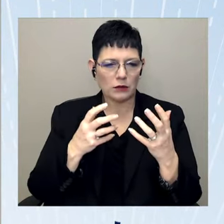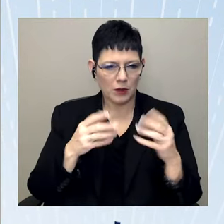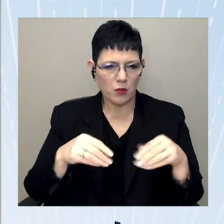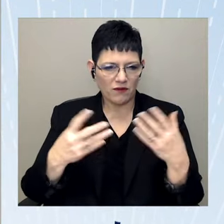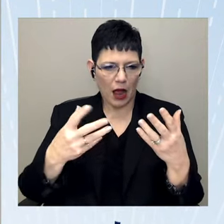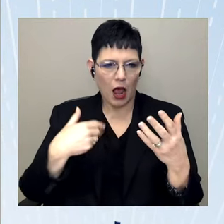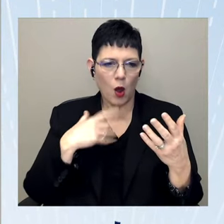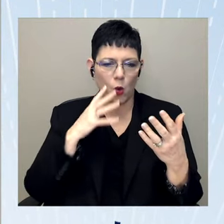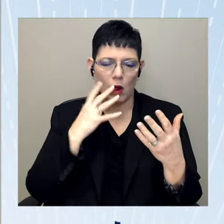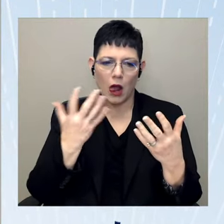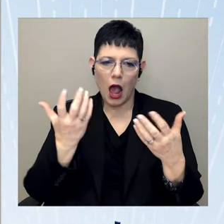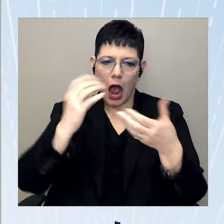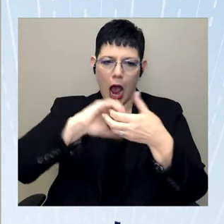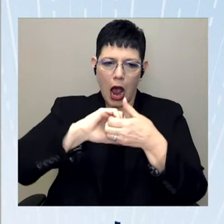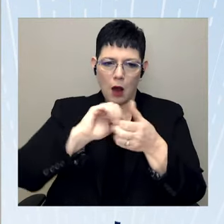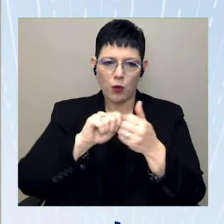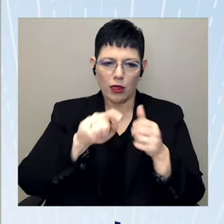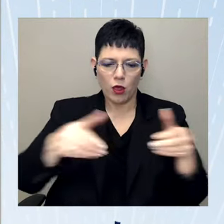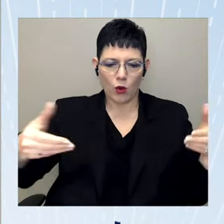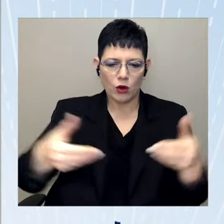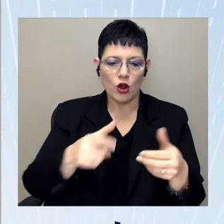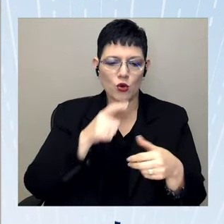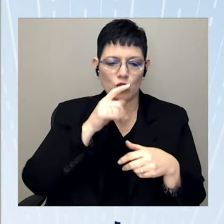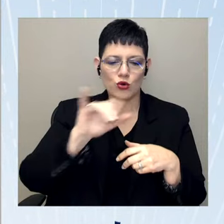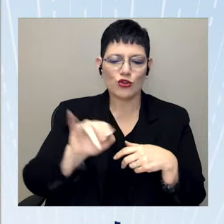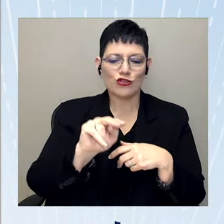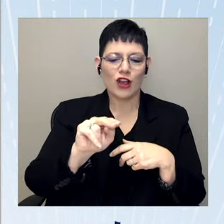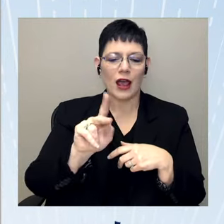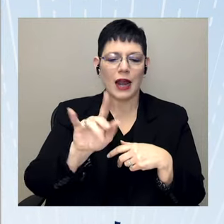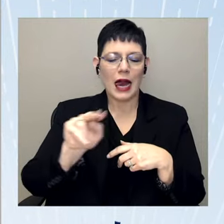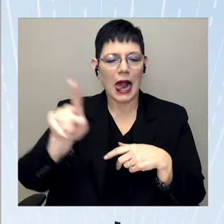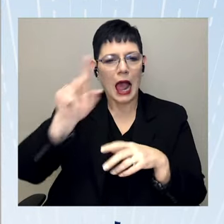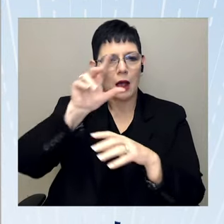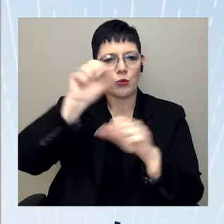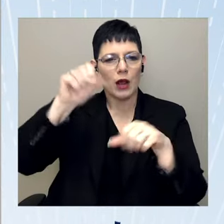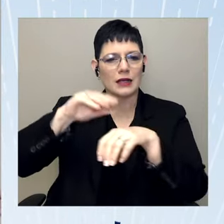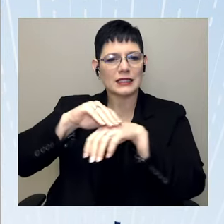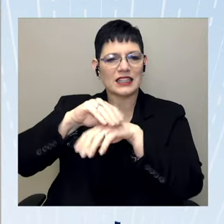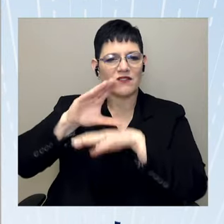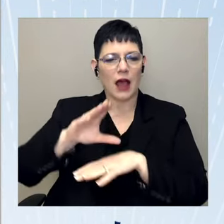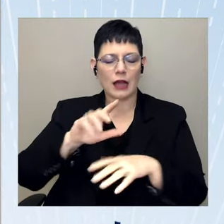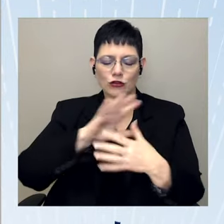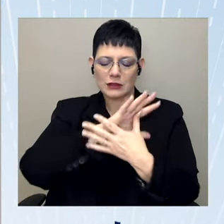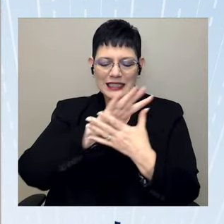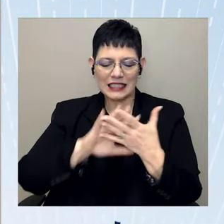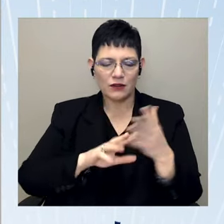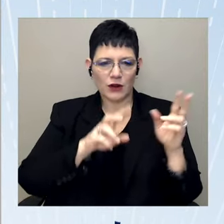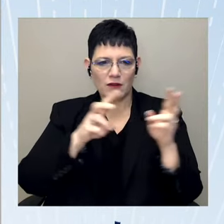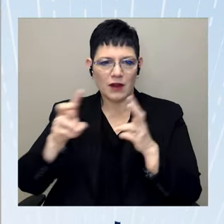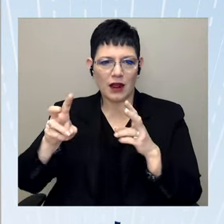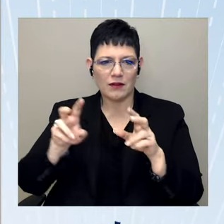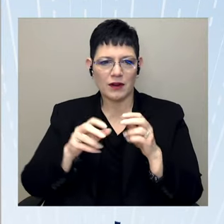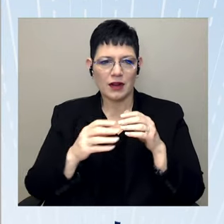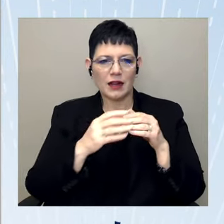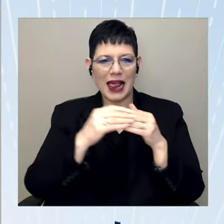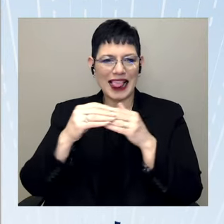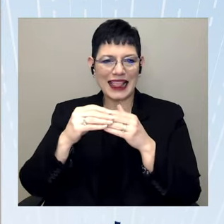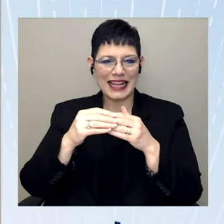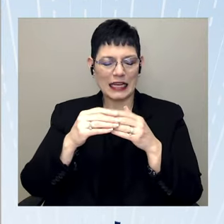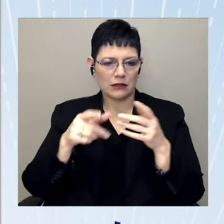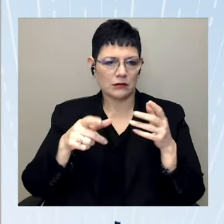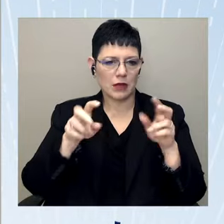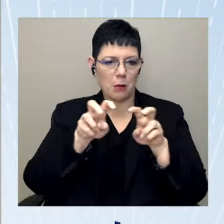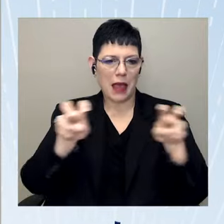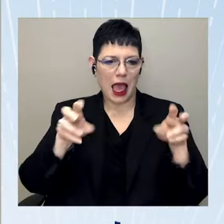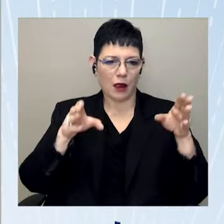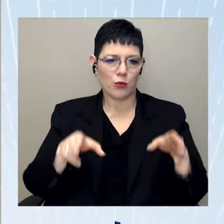Let me now introduce Jen Klein, the president's advisor on so many of these important issues, and our lead panelist who is going to moderate this panel today. Thank you very